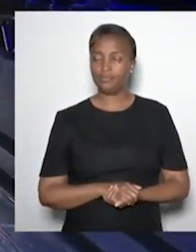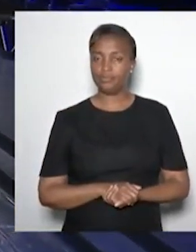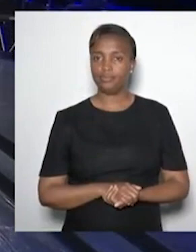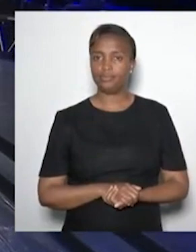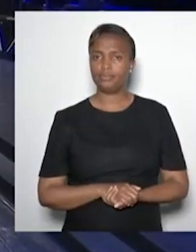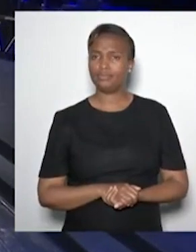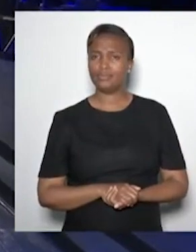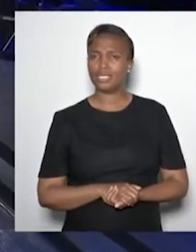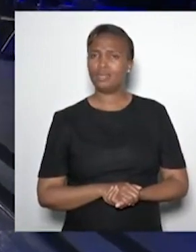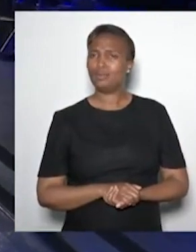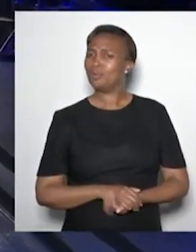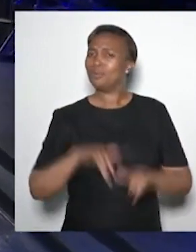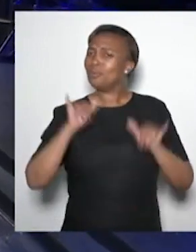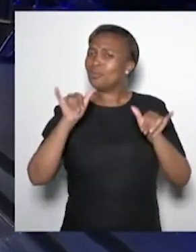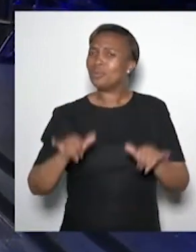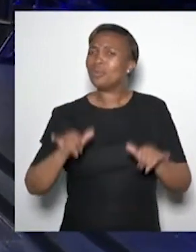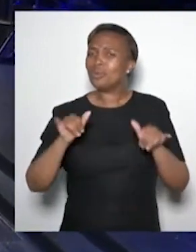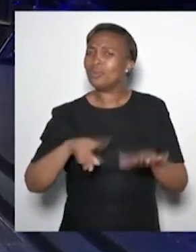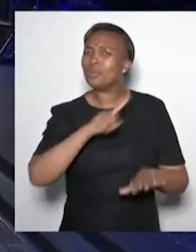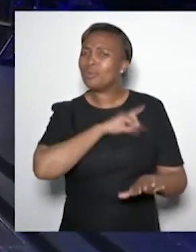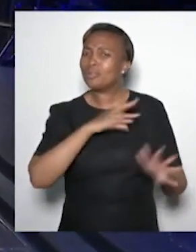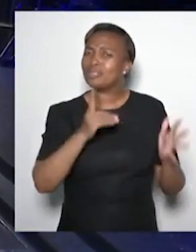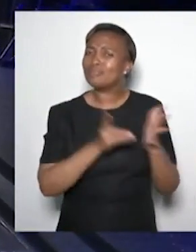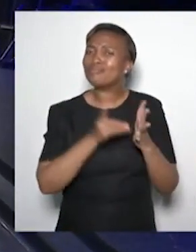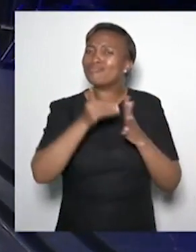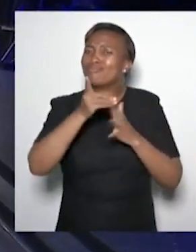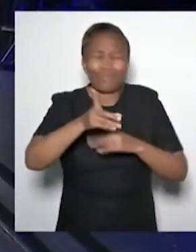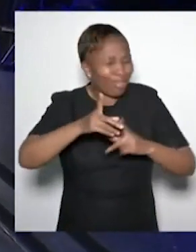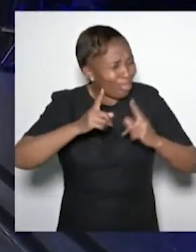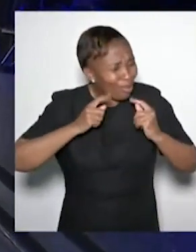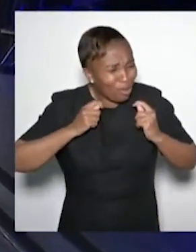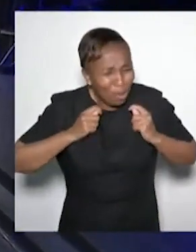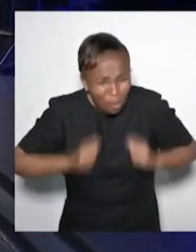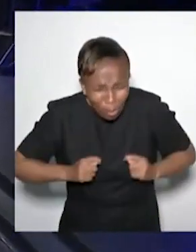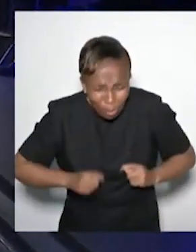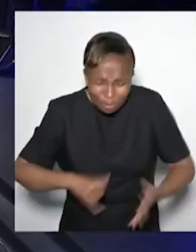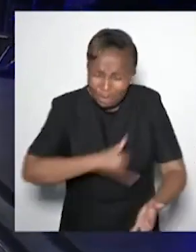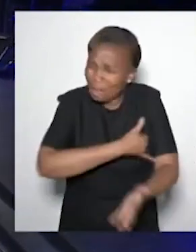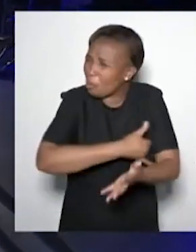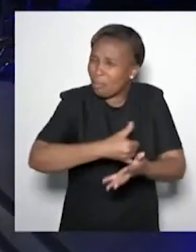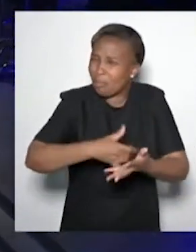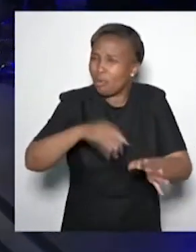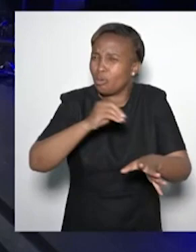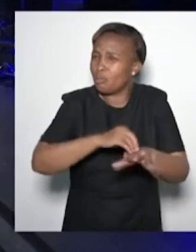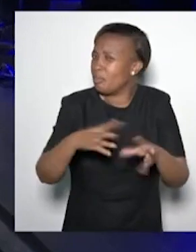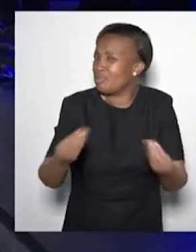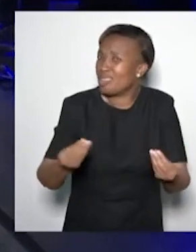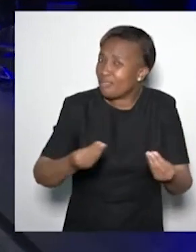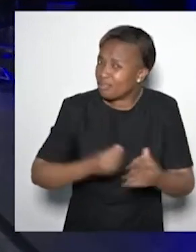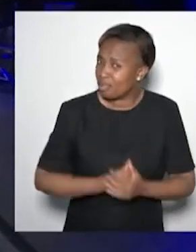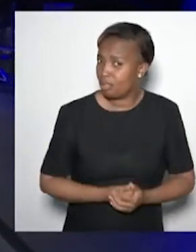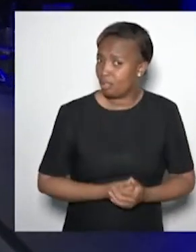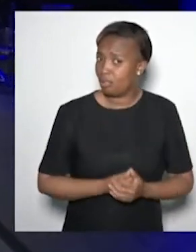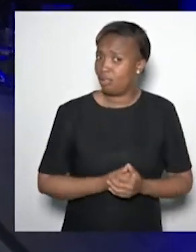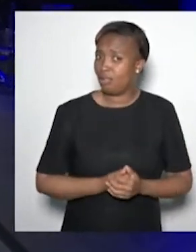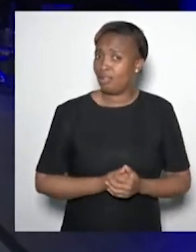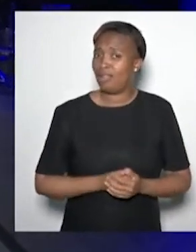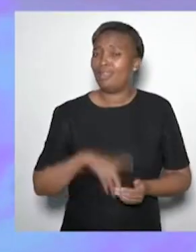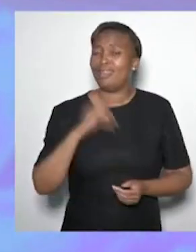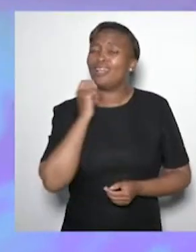Why should we wait until they develop arthritis? And it's then that we say